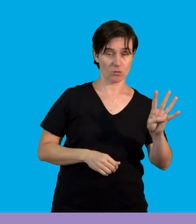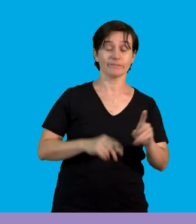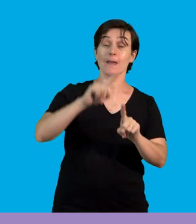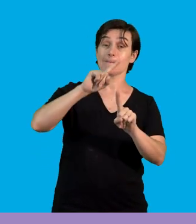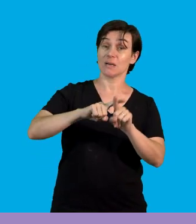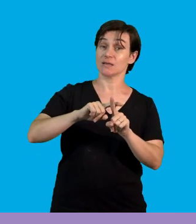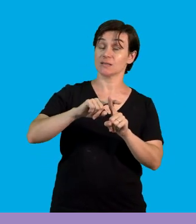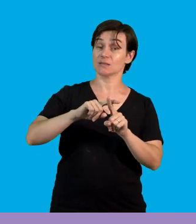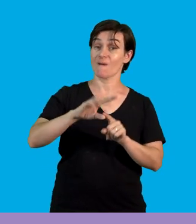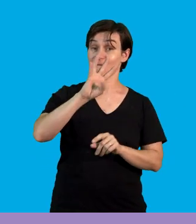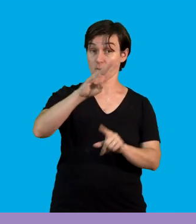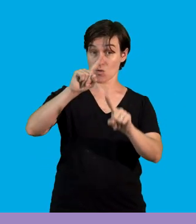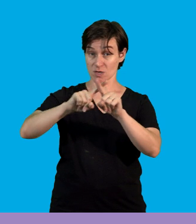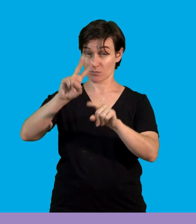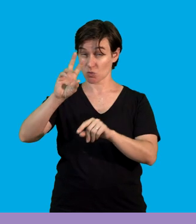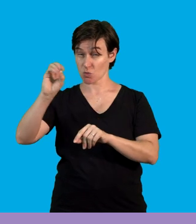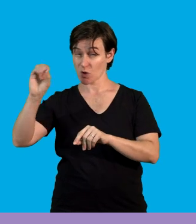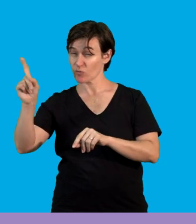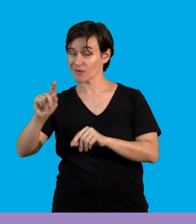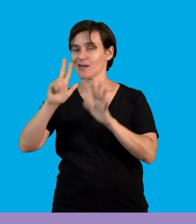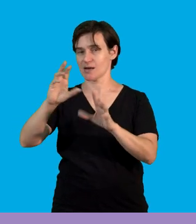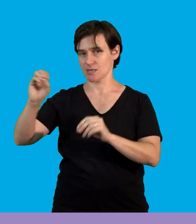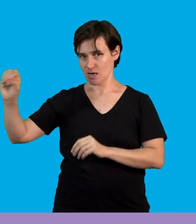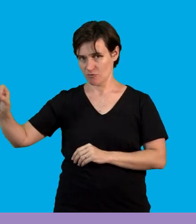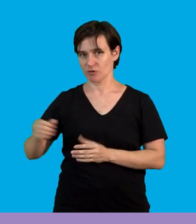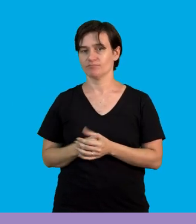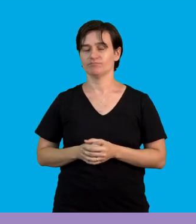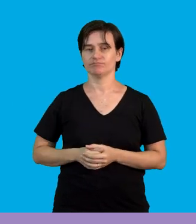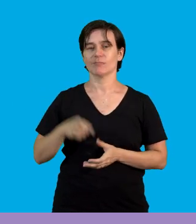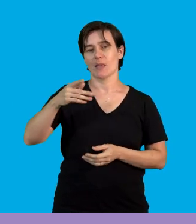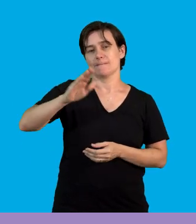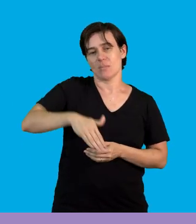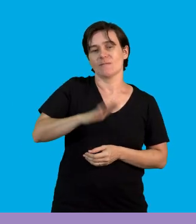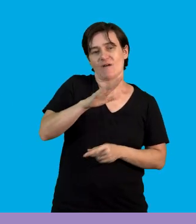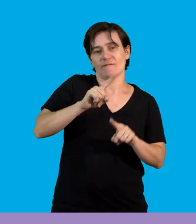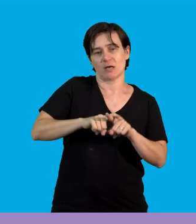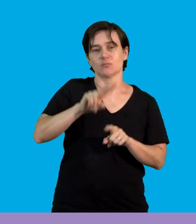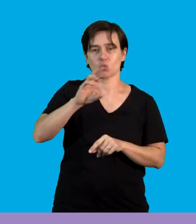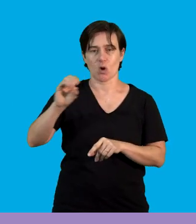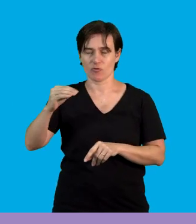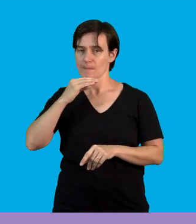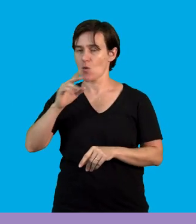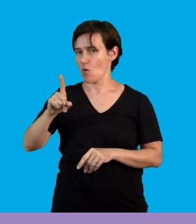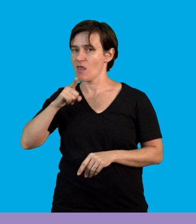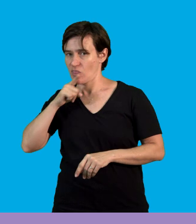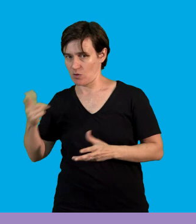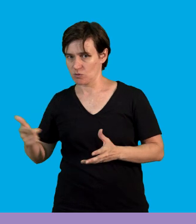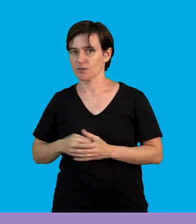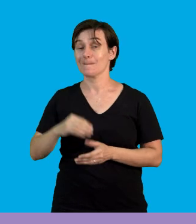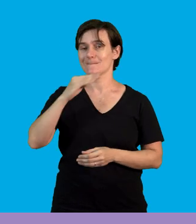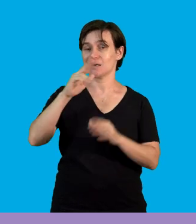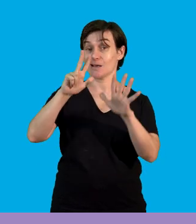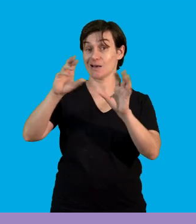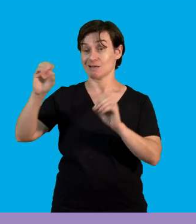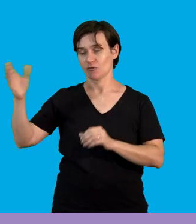plus 4 multiplied by 200 is 800. And 5 multiplied by 200